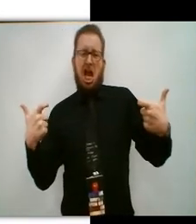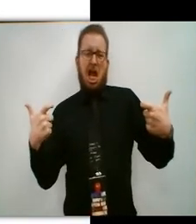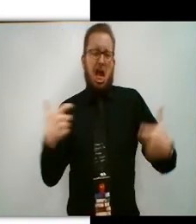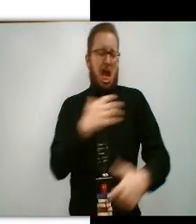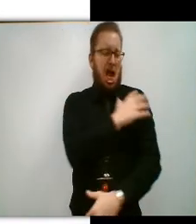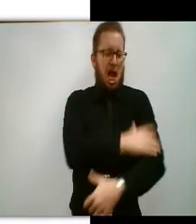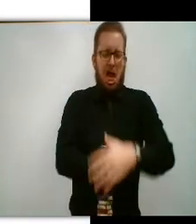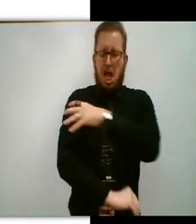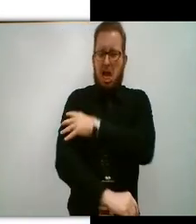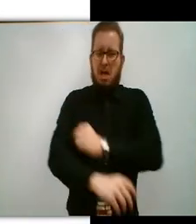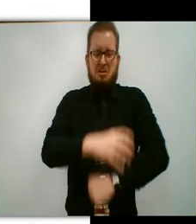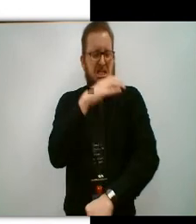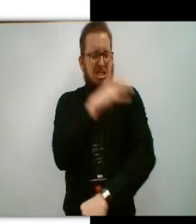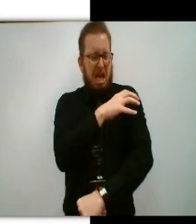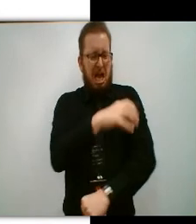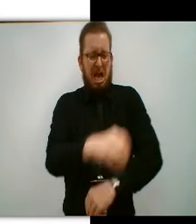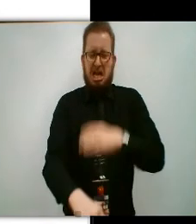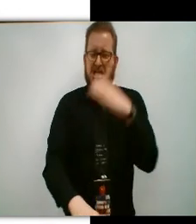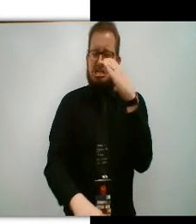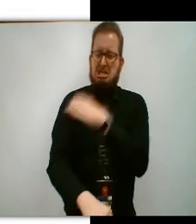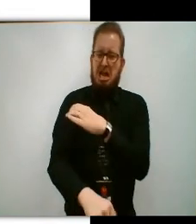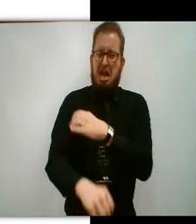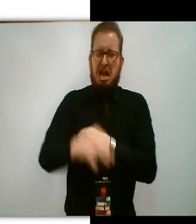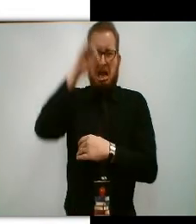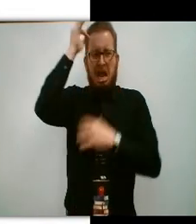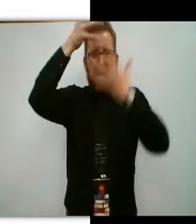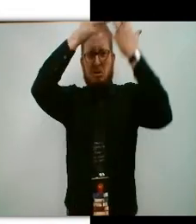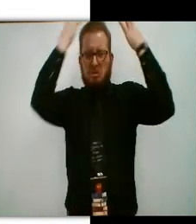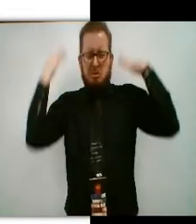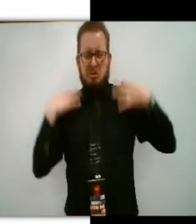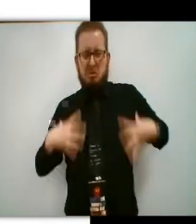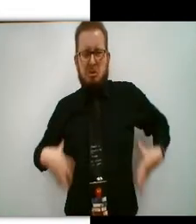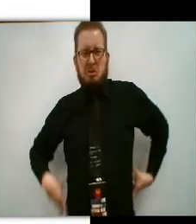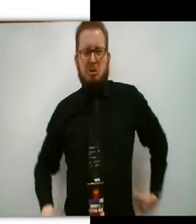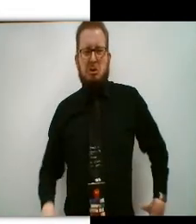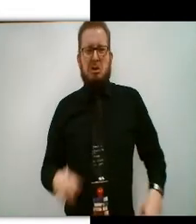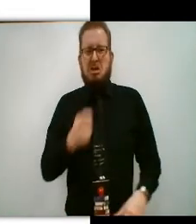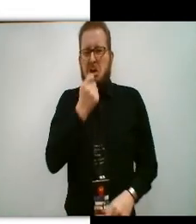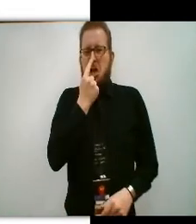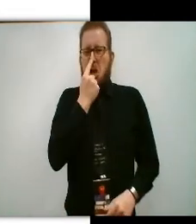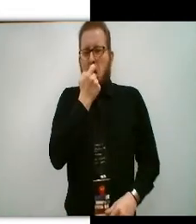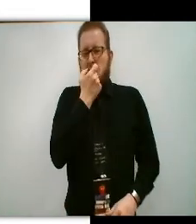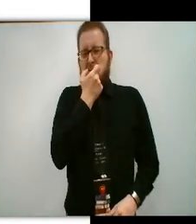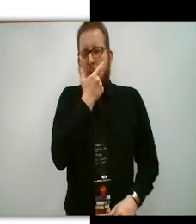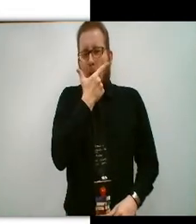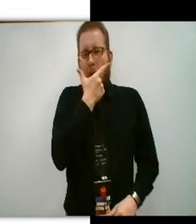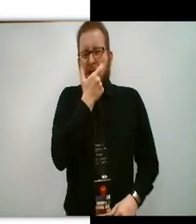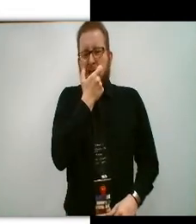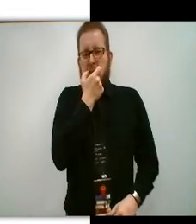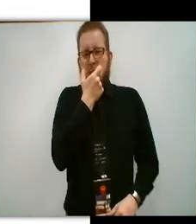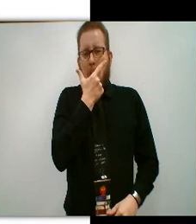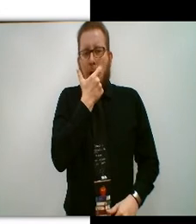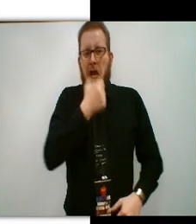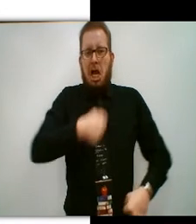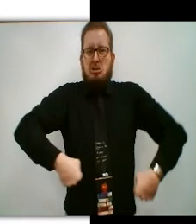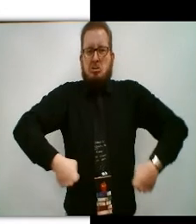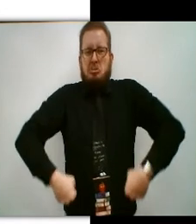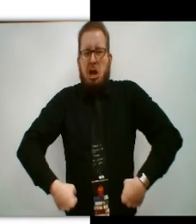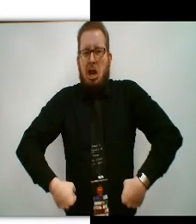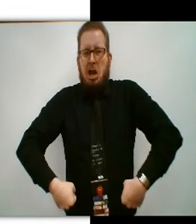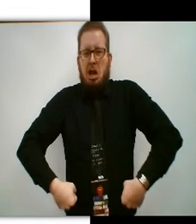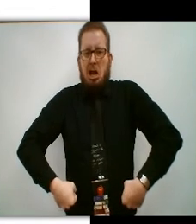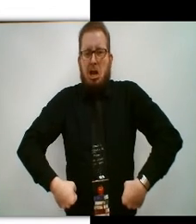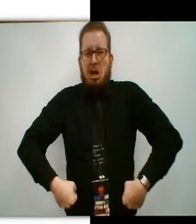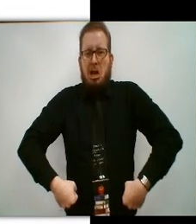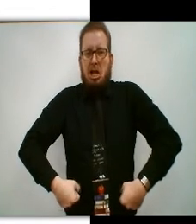the gorilla's huge, he's got huge arms, he's got hair all over his body, his nostrils